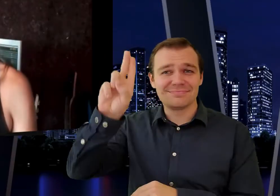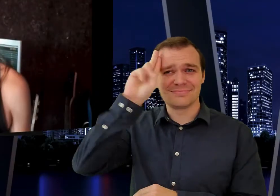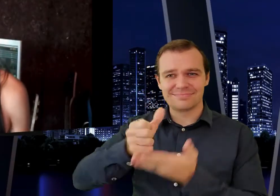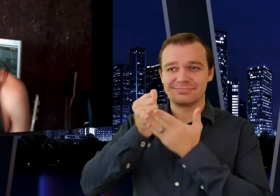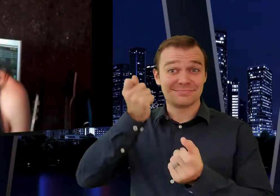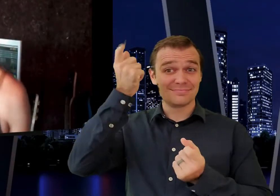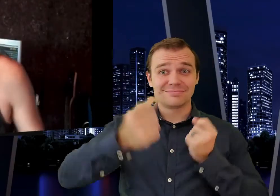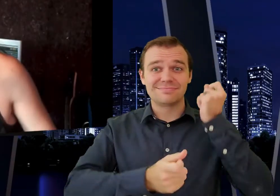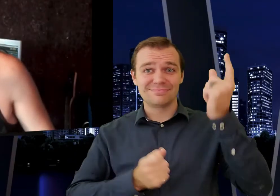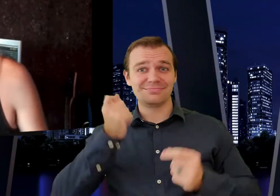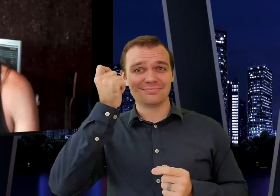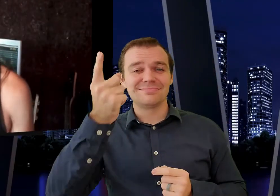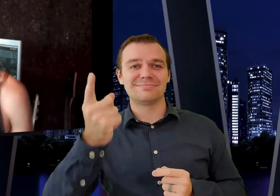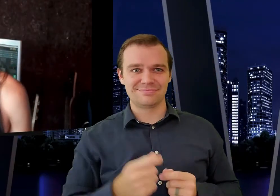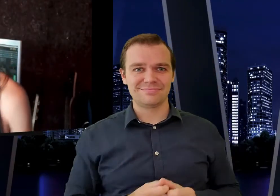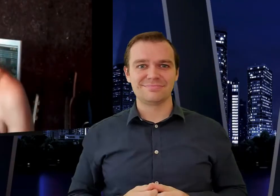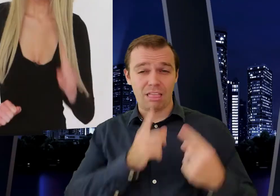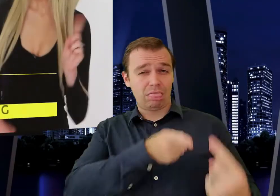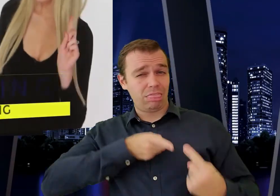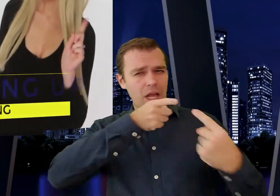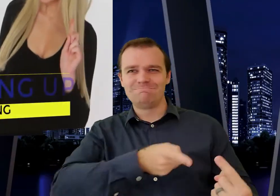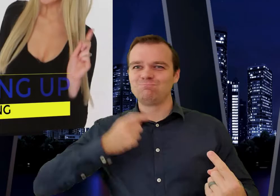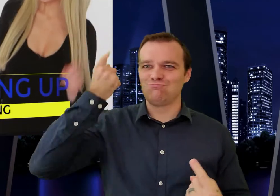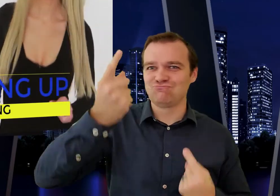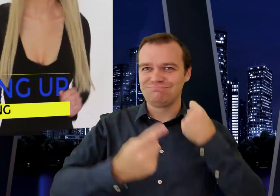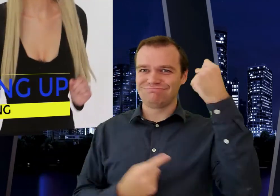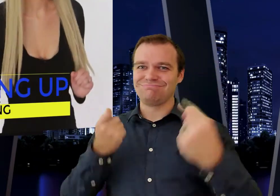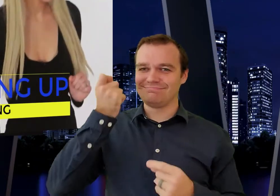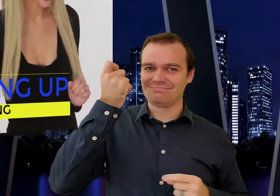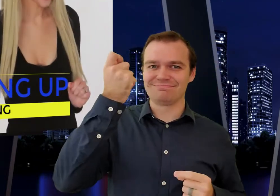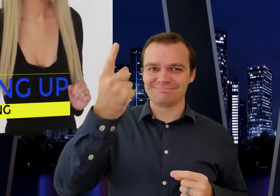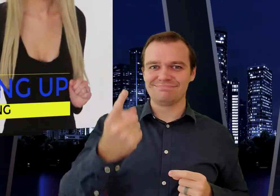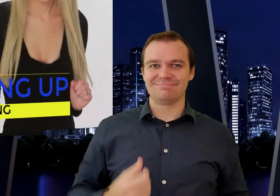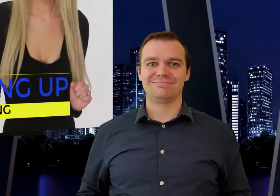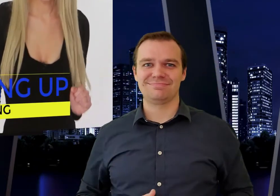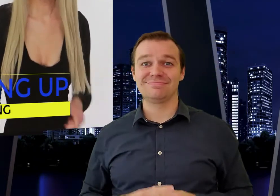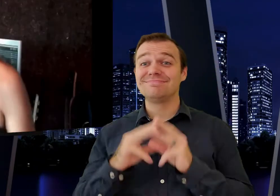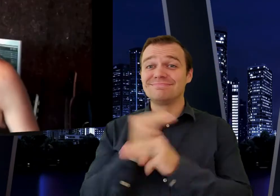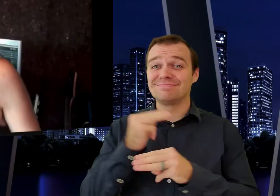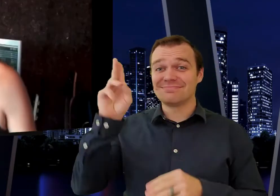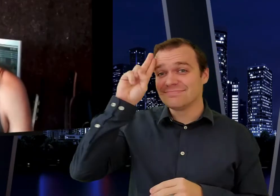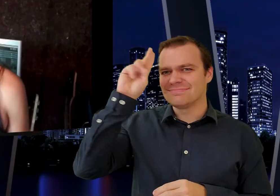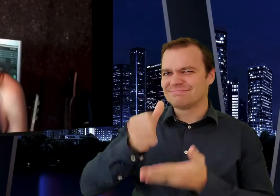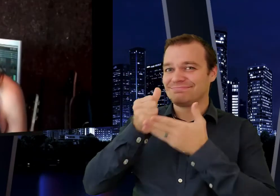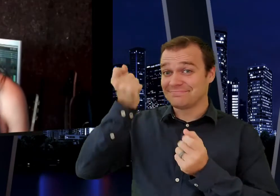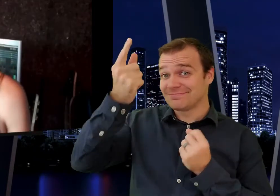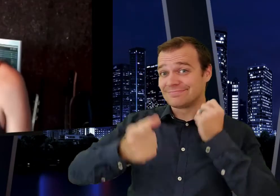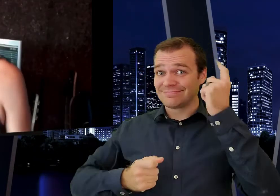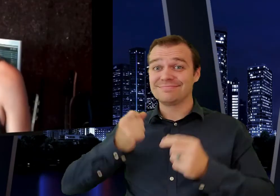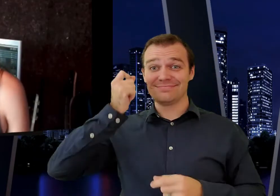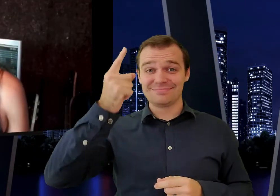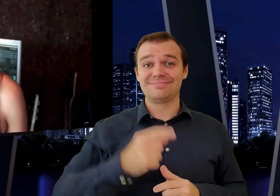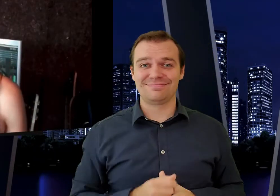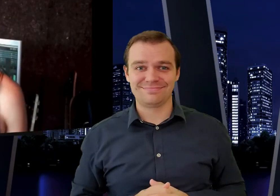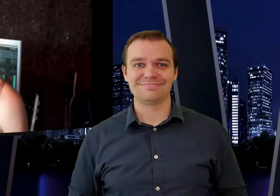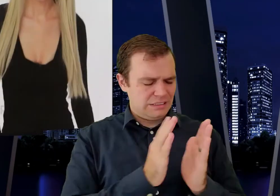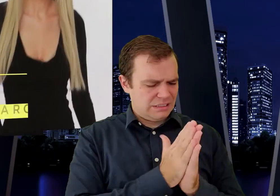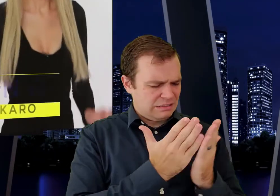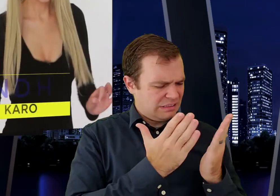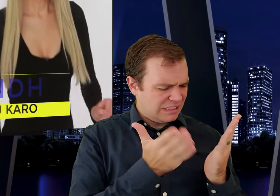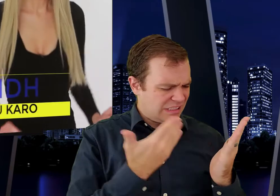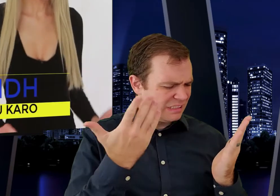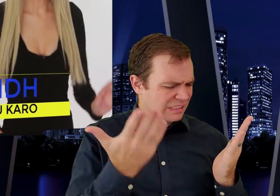Math Uncle makes math easy. Stop mugging up and start learning. Math Uncle makes math